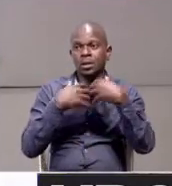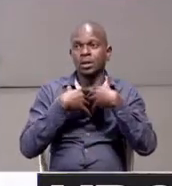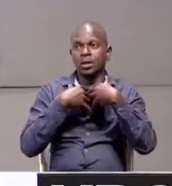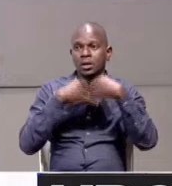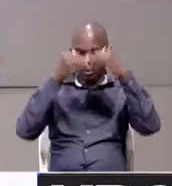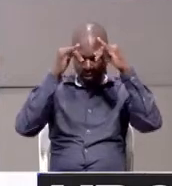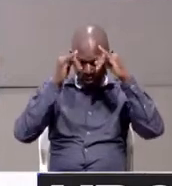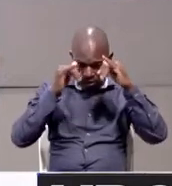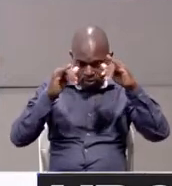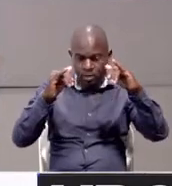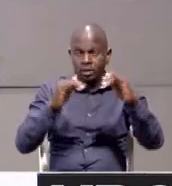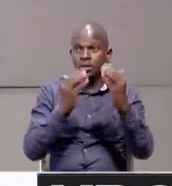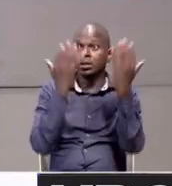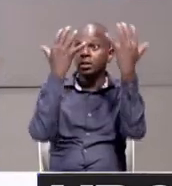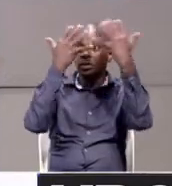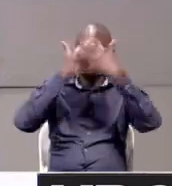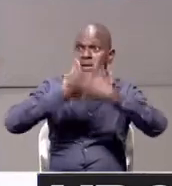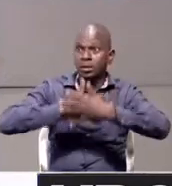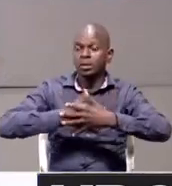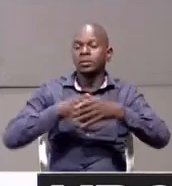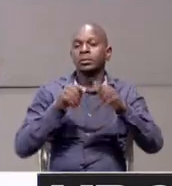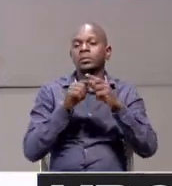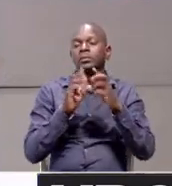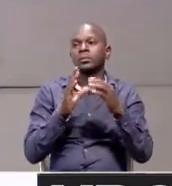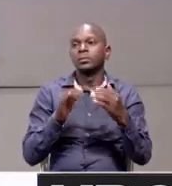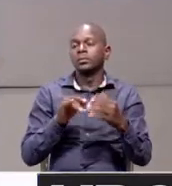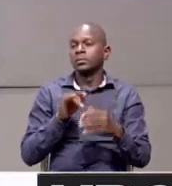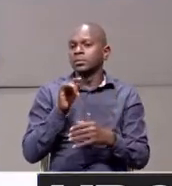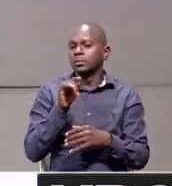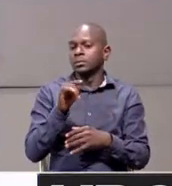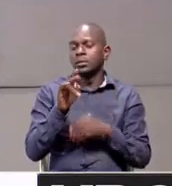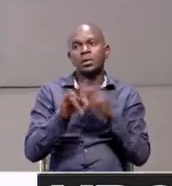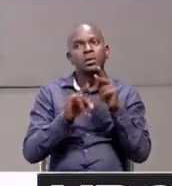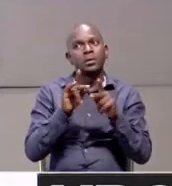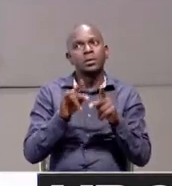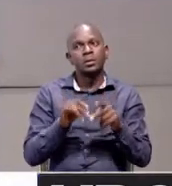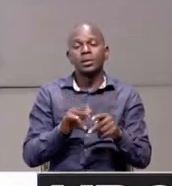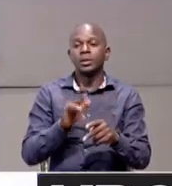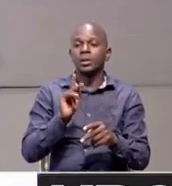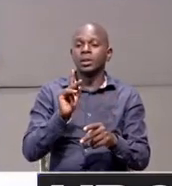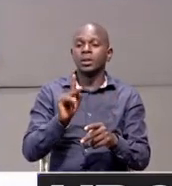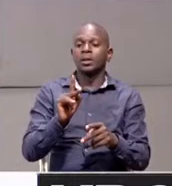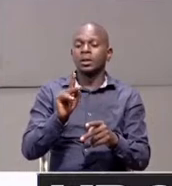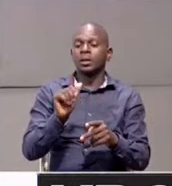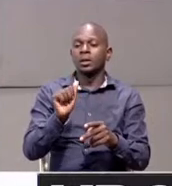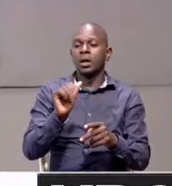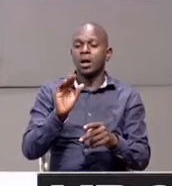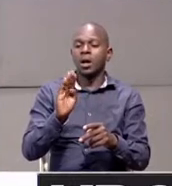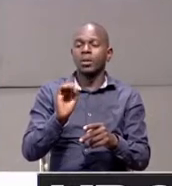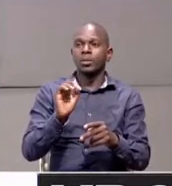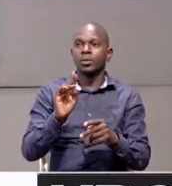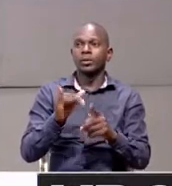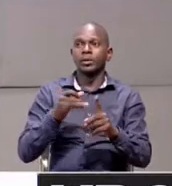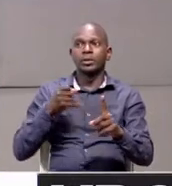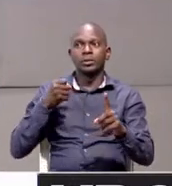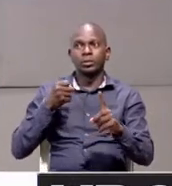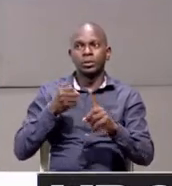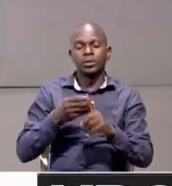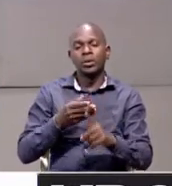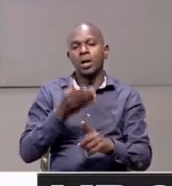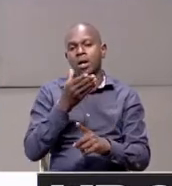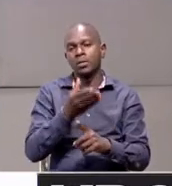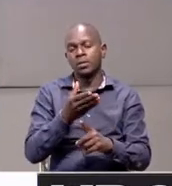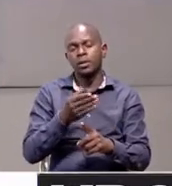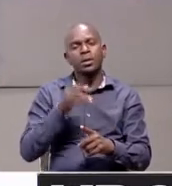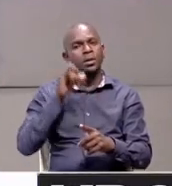in the night. They come and raid. And these people are not only in Kabong, but also they are in Kotido. And